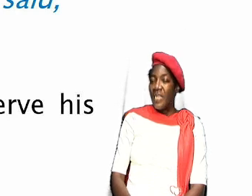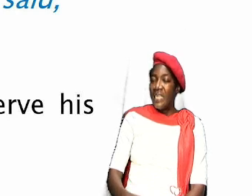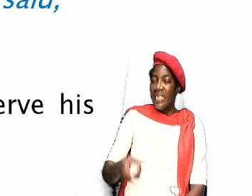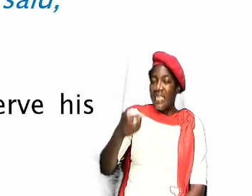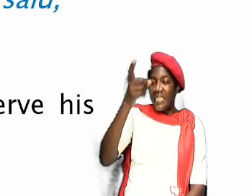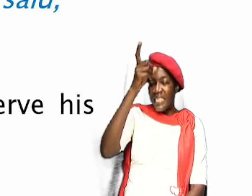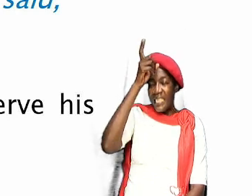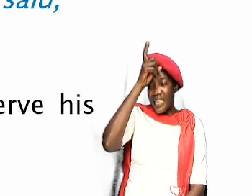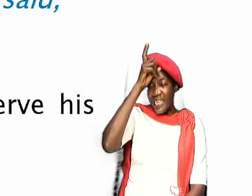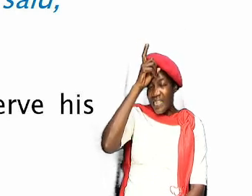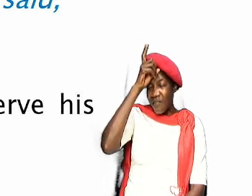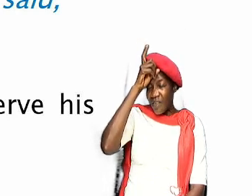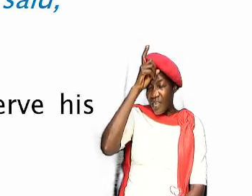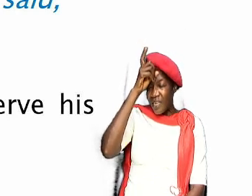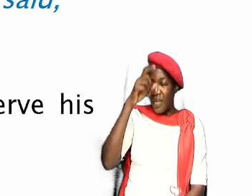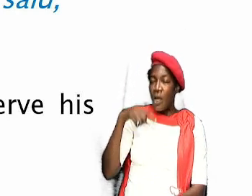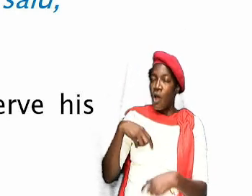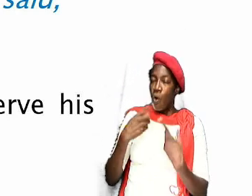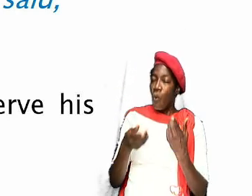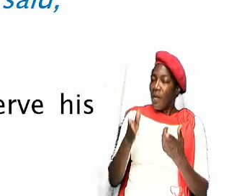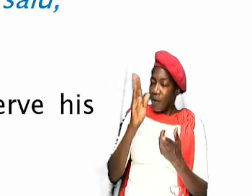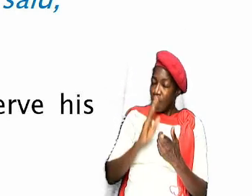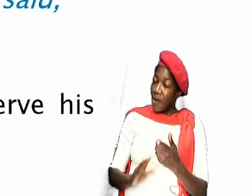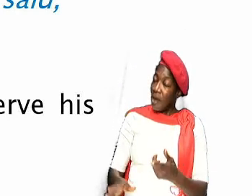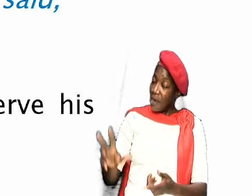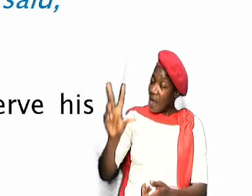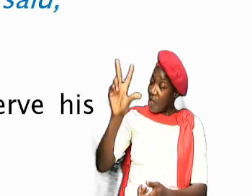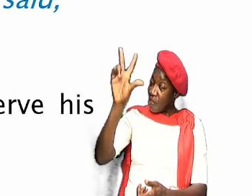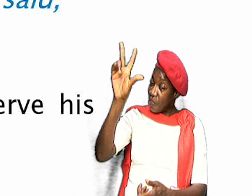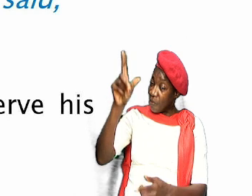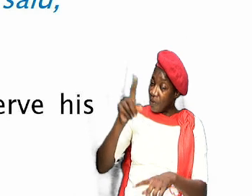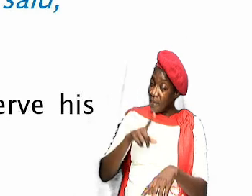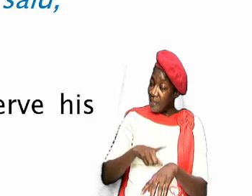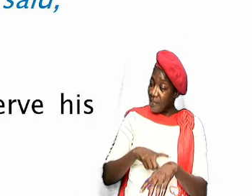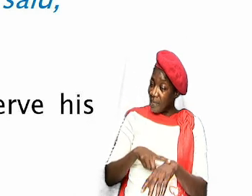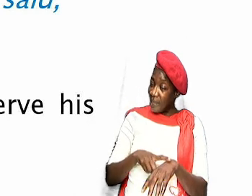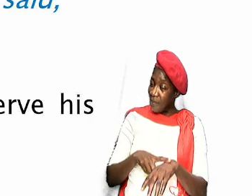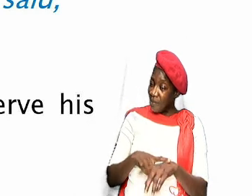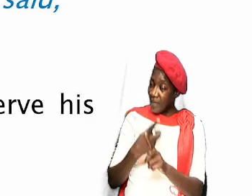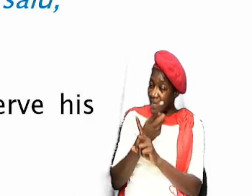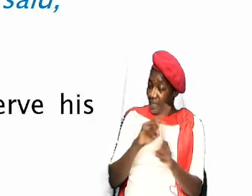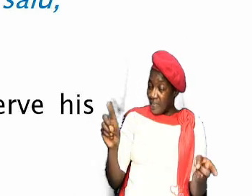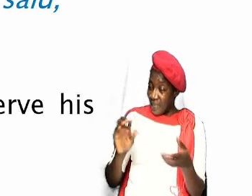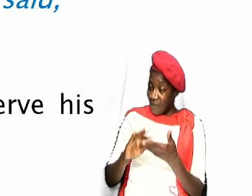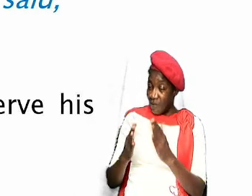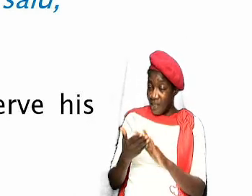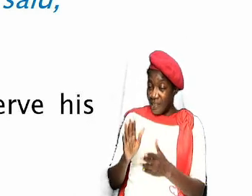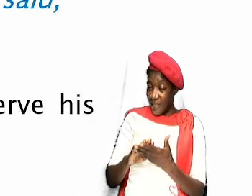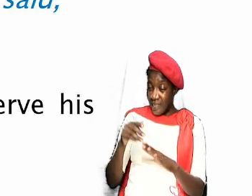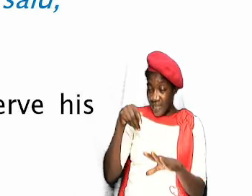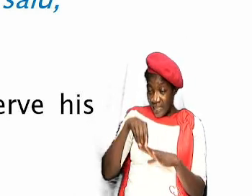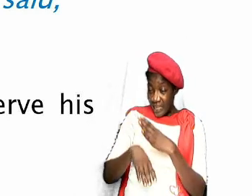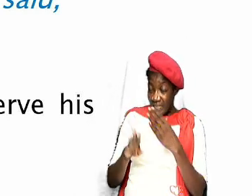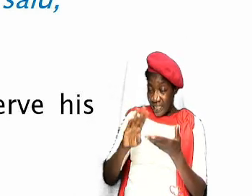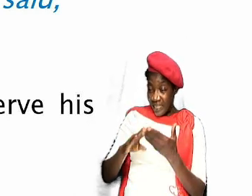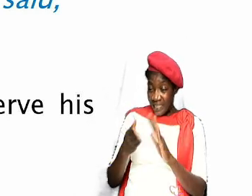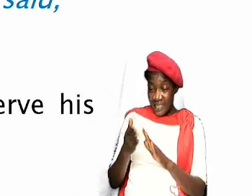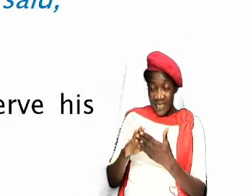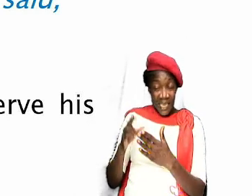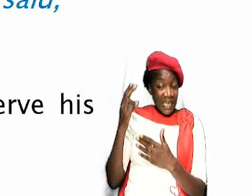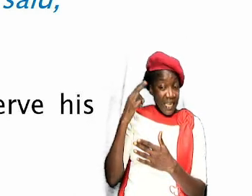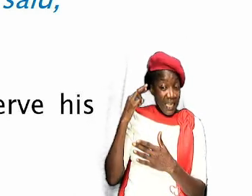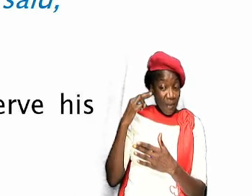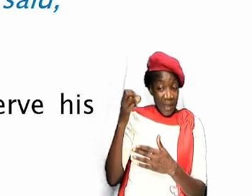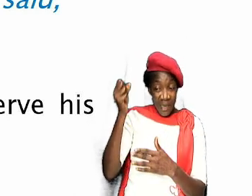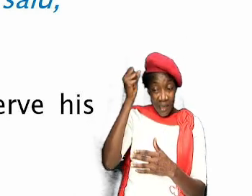God 1, 2, 3 times. He delivered the city. He was in the city. And he heard that Saul was